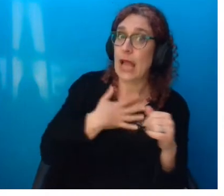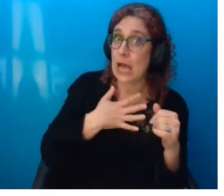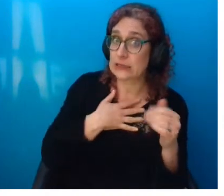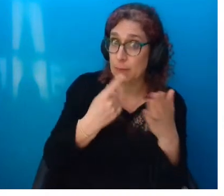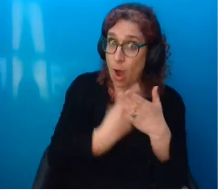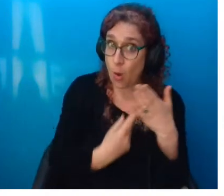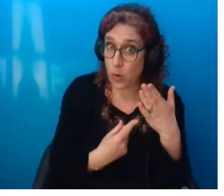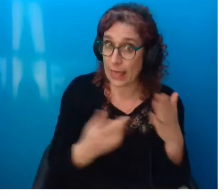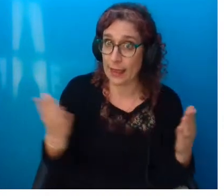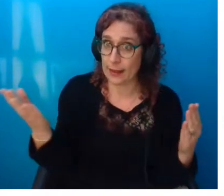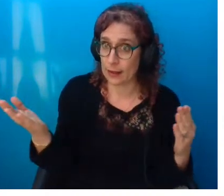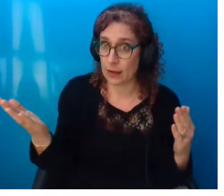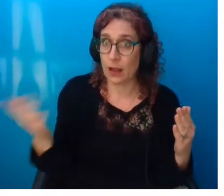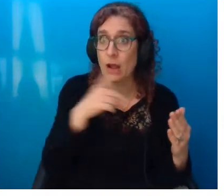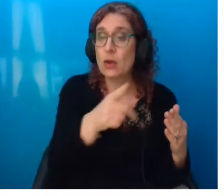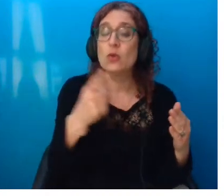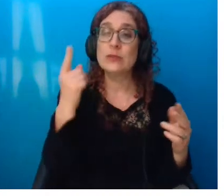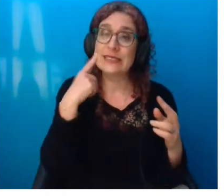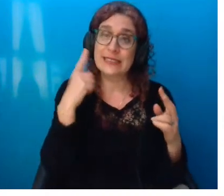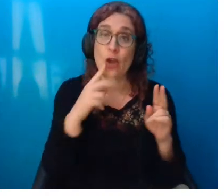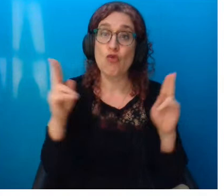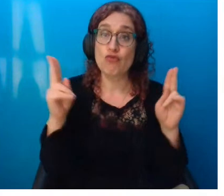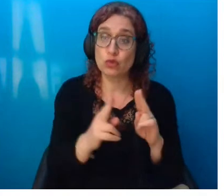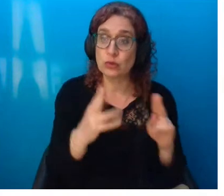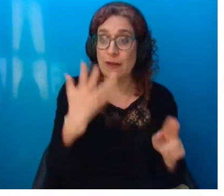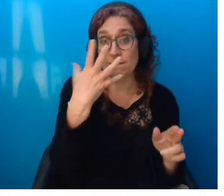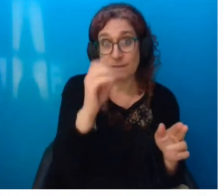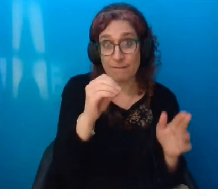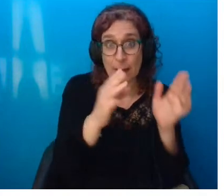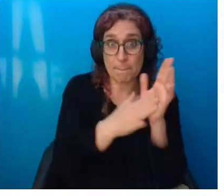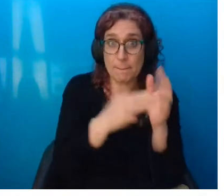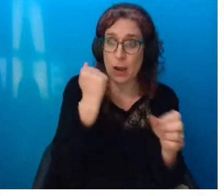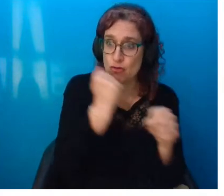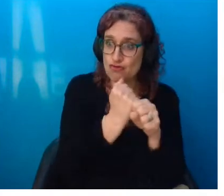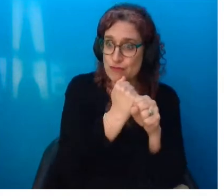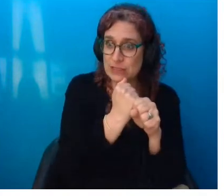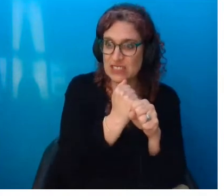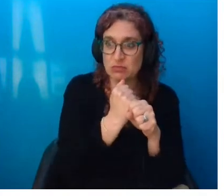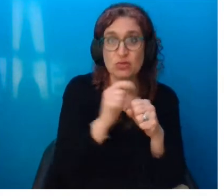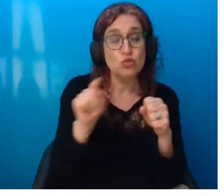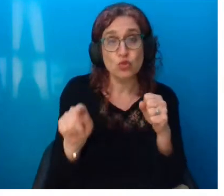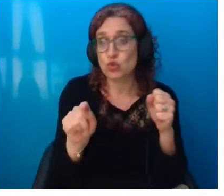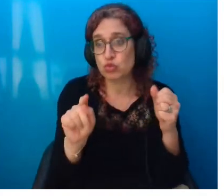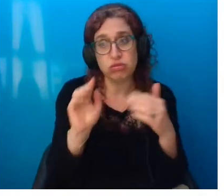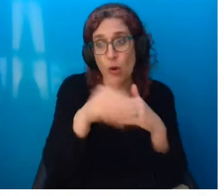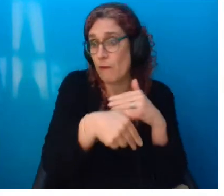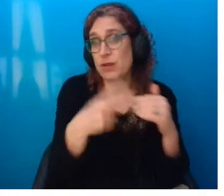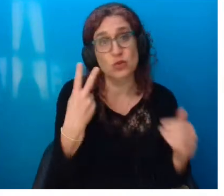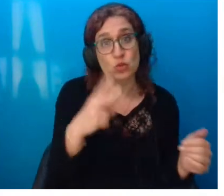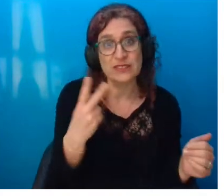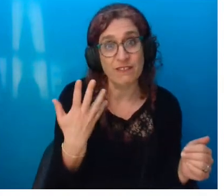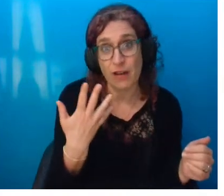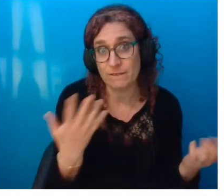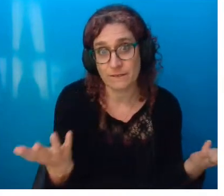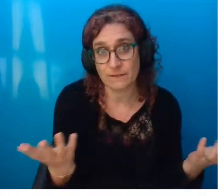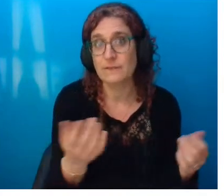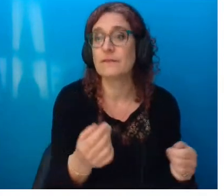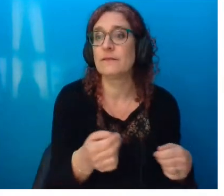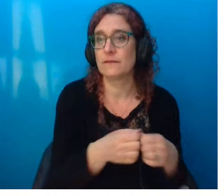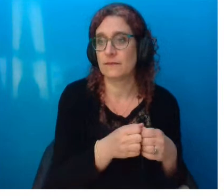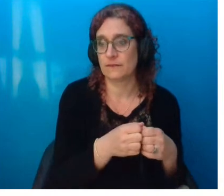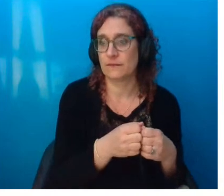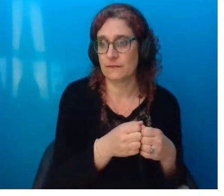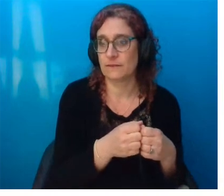the reduction from an average of 50 millimeters down to just over 25 millimeters. So it just demonstrates